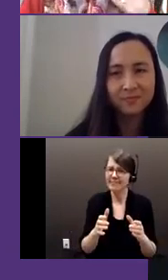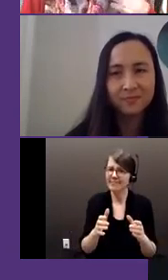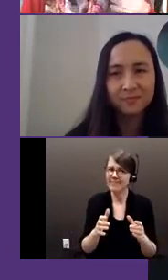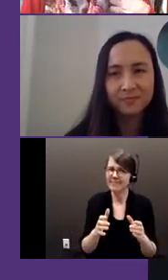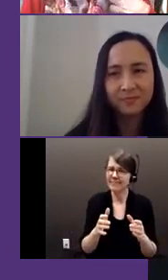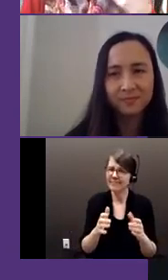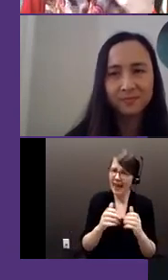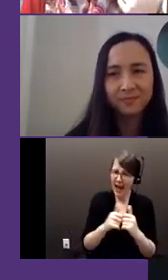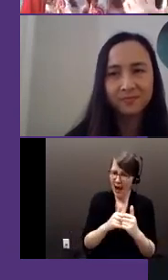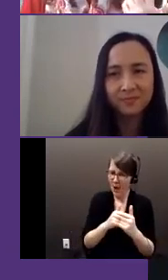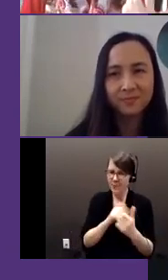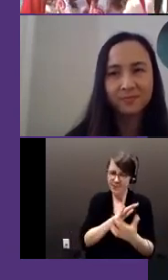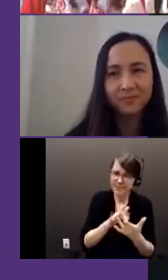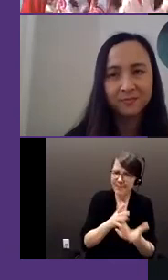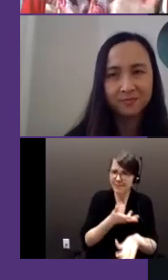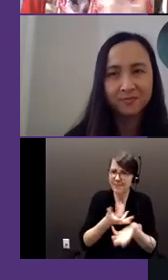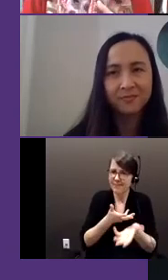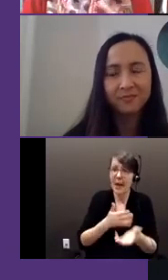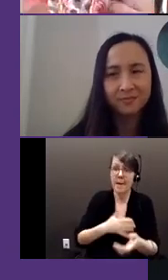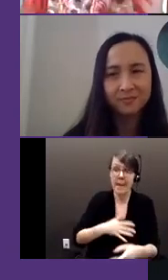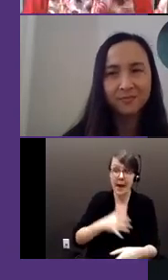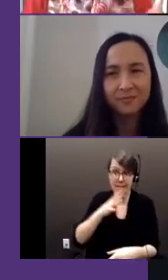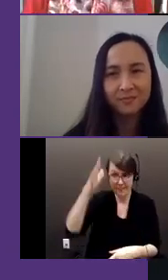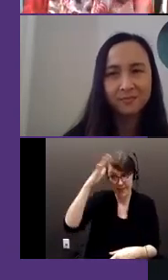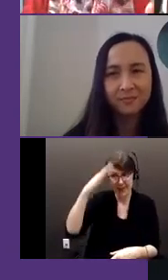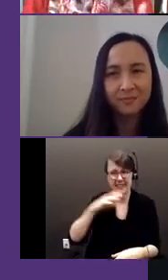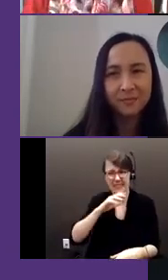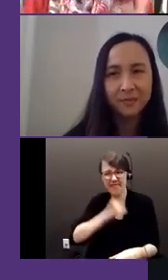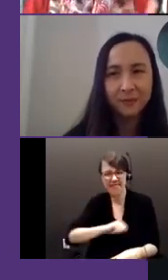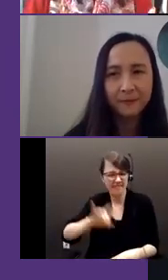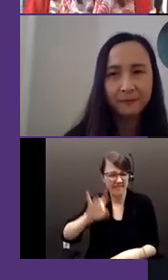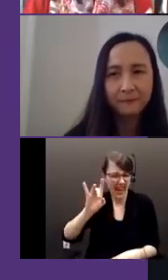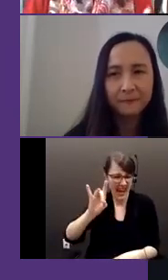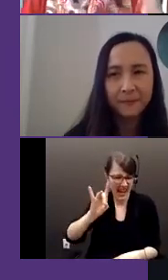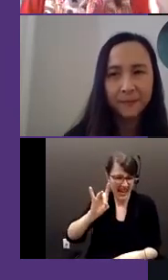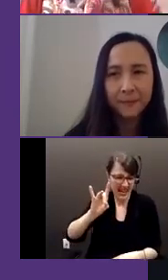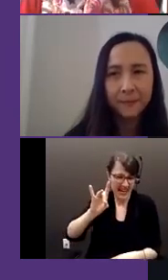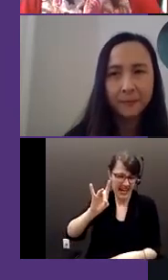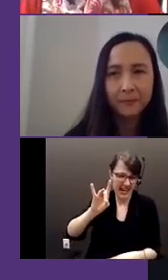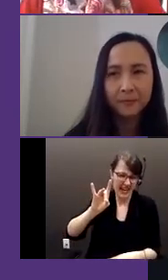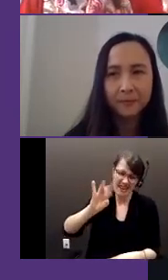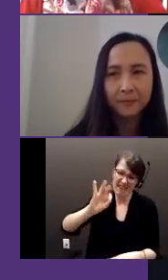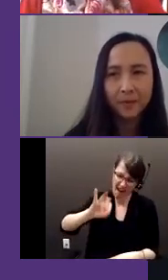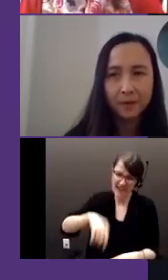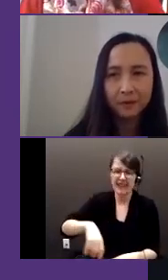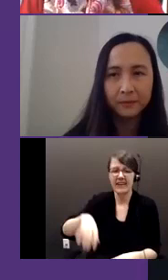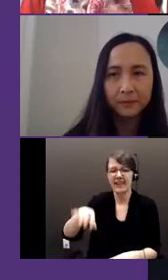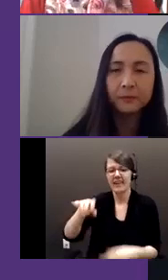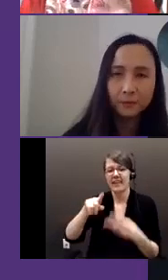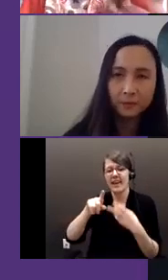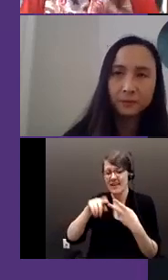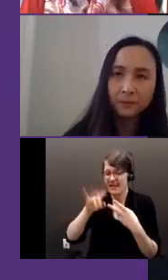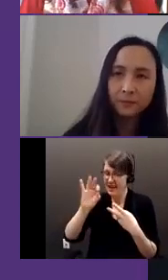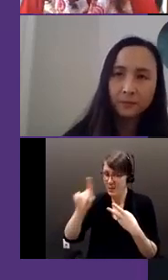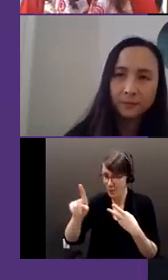and 91 live in Montreal, Quebec, and they're a member of a seniors community group, and they have meetings every week, and